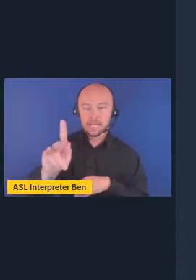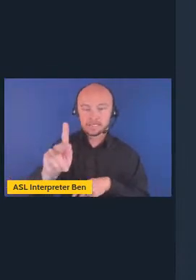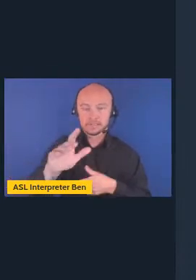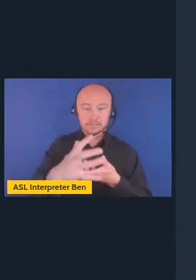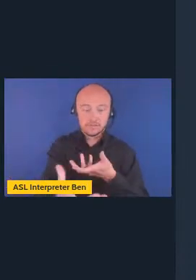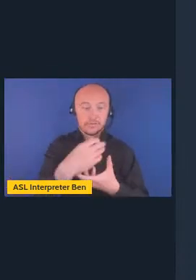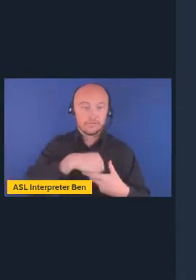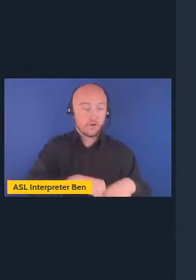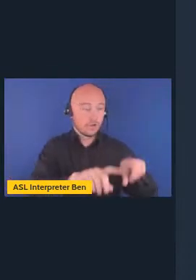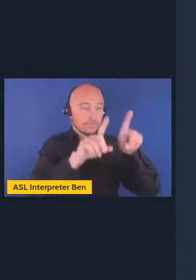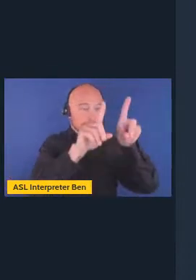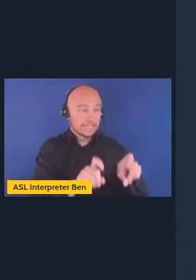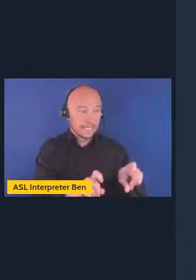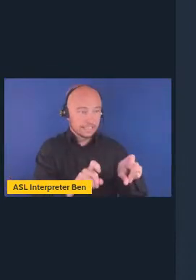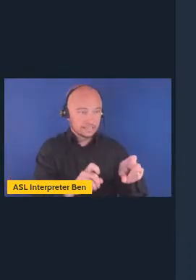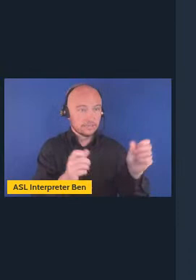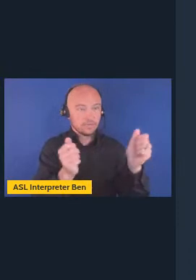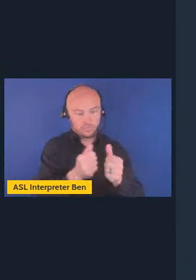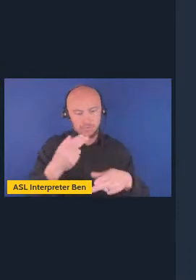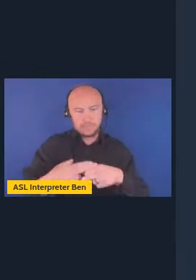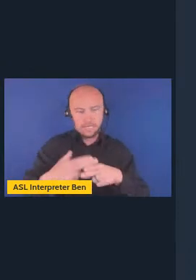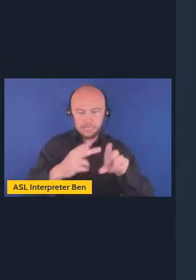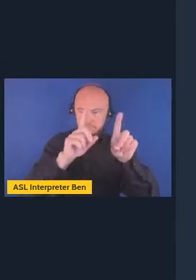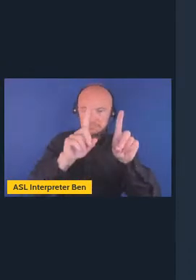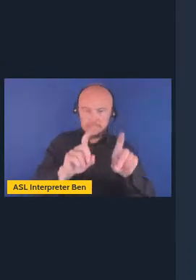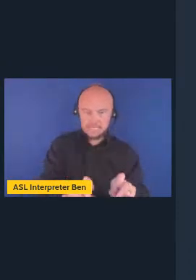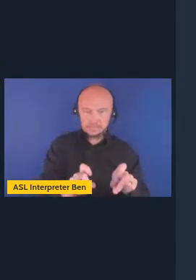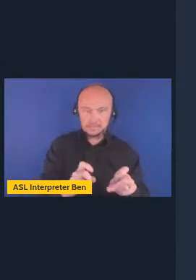test command with the name of the test file that you want to run.